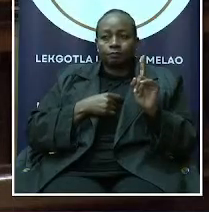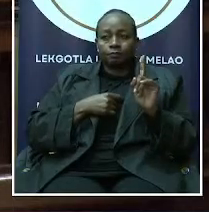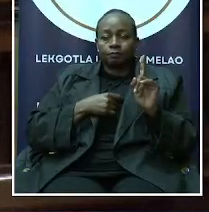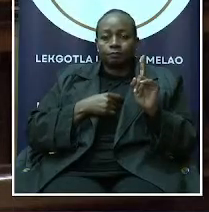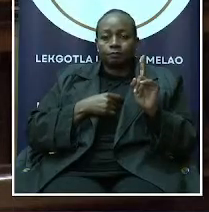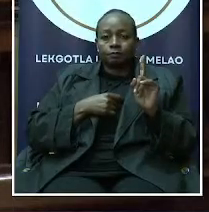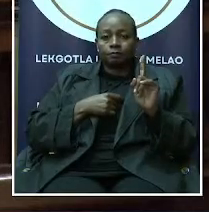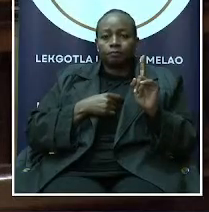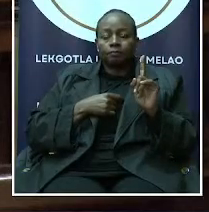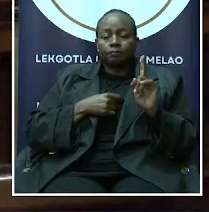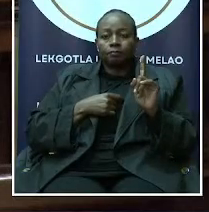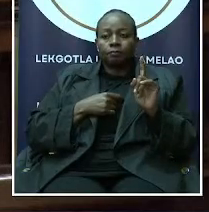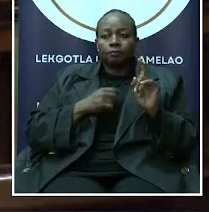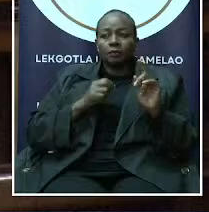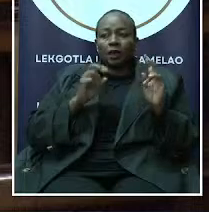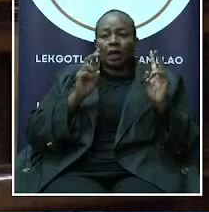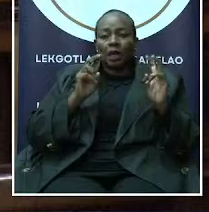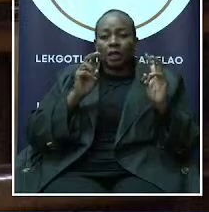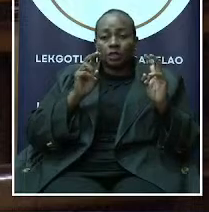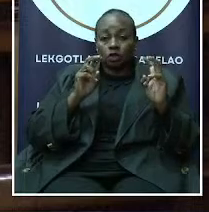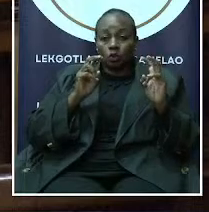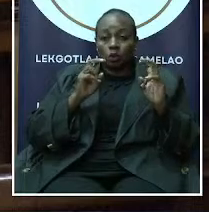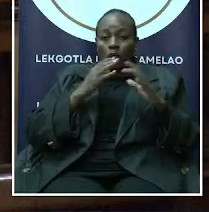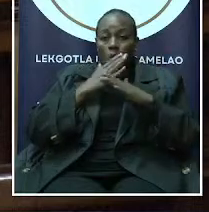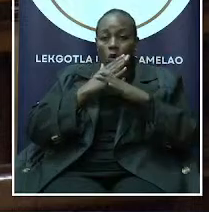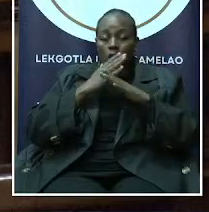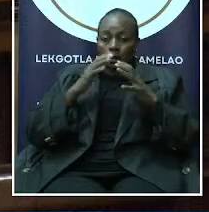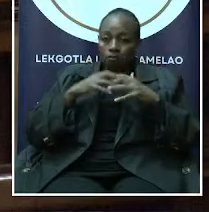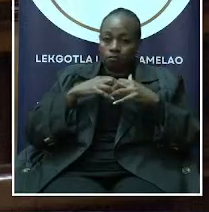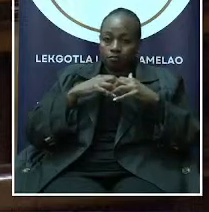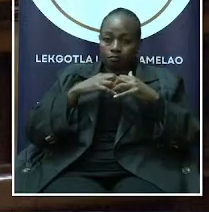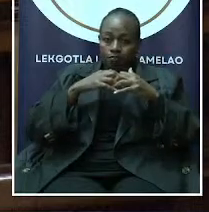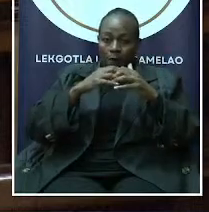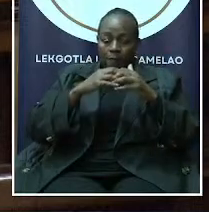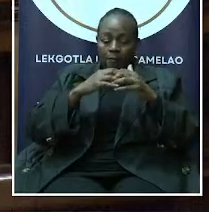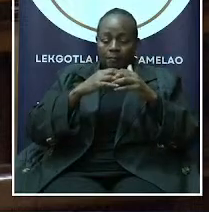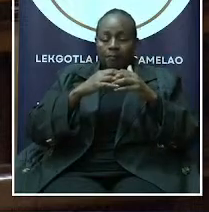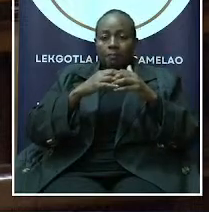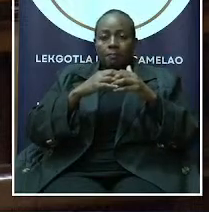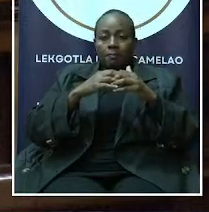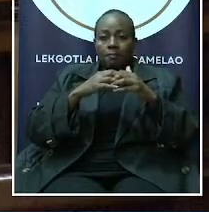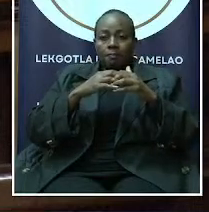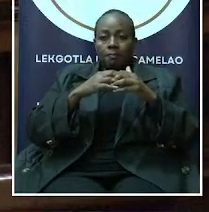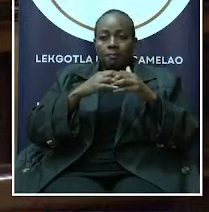once come to issues of job creation, they have to